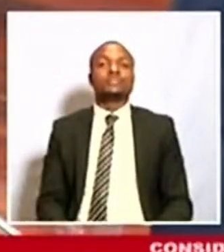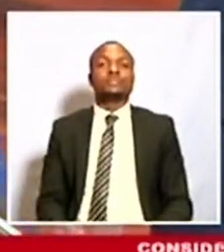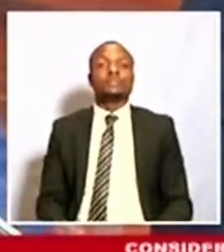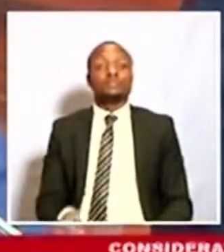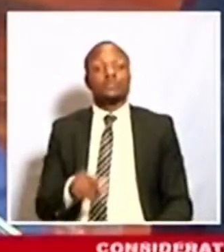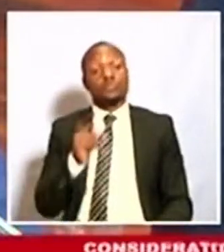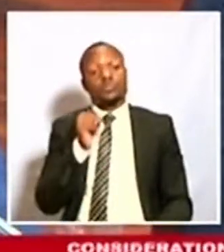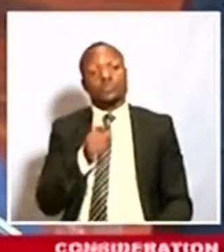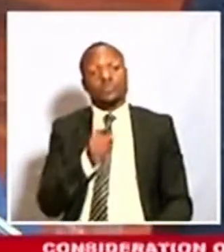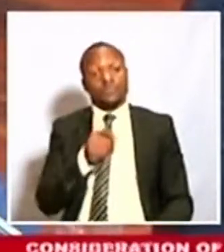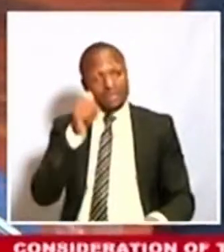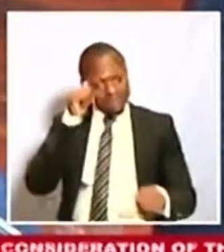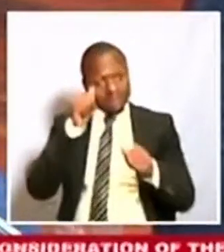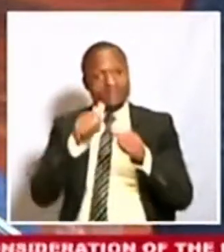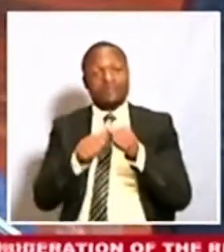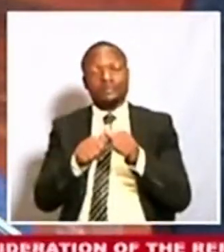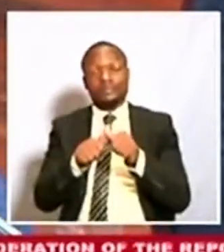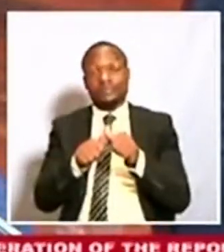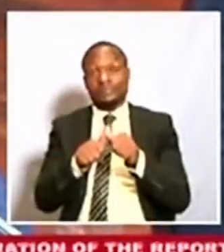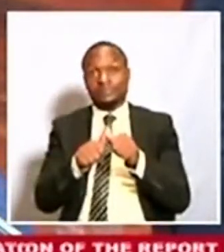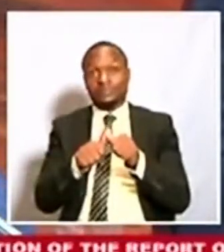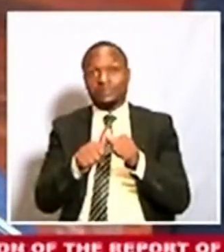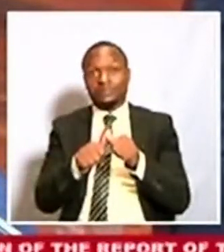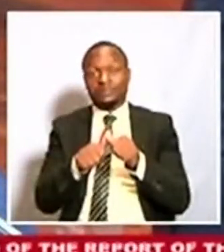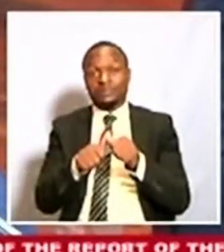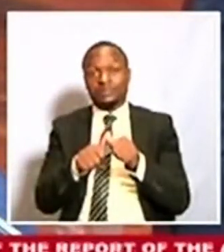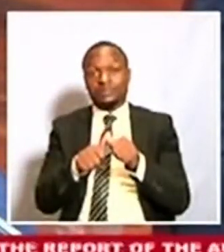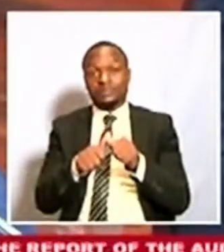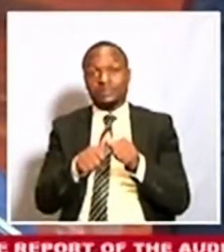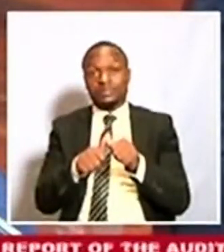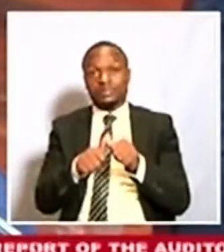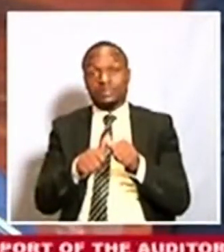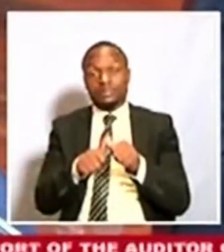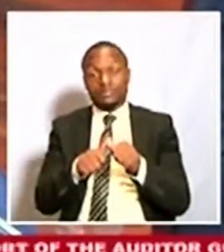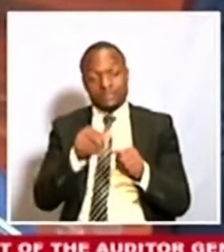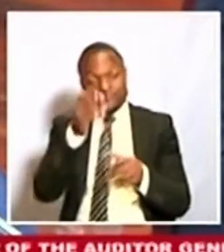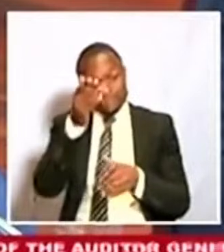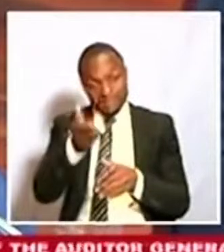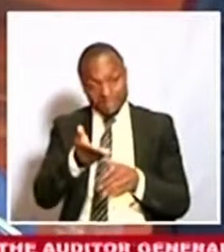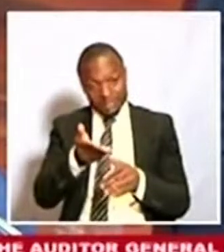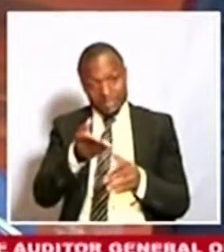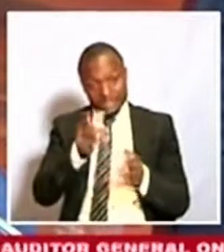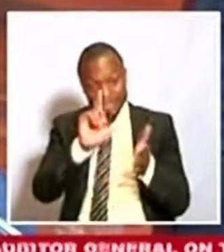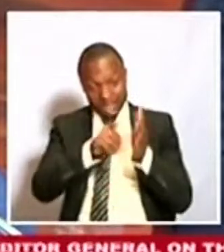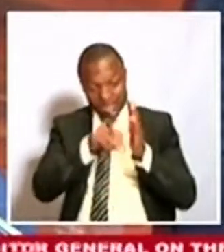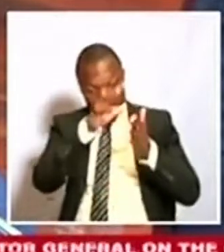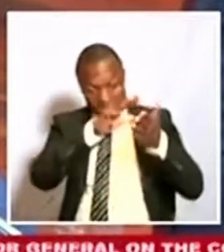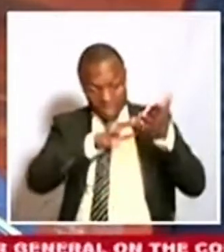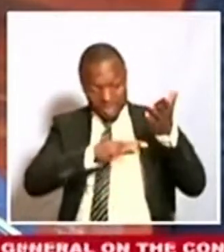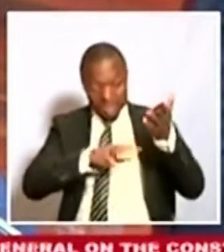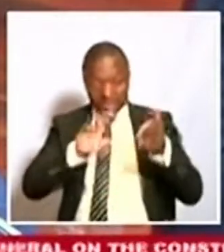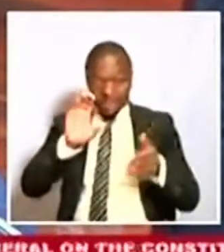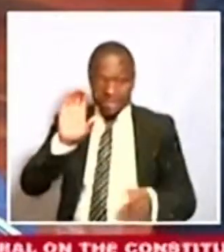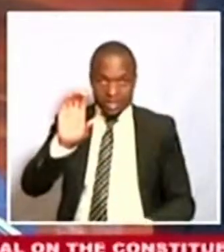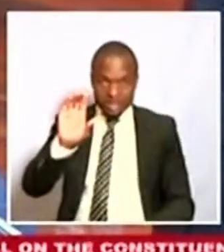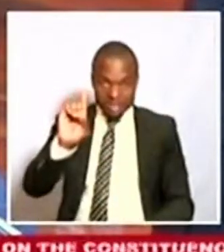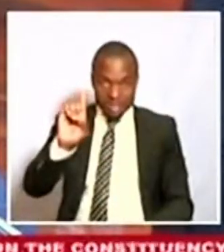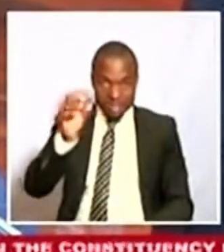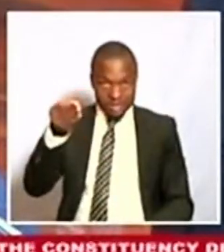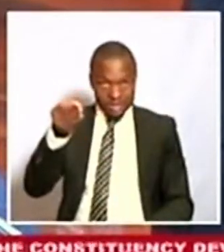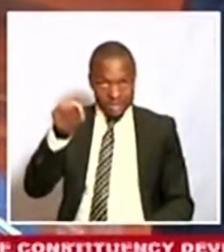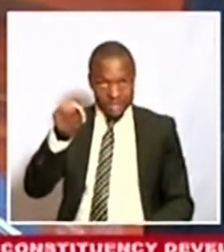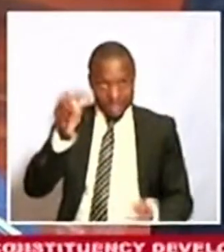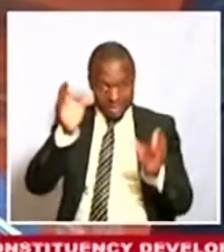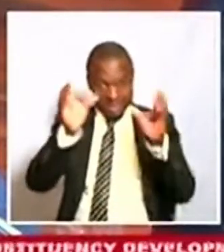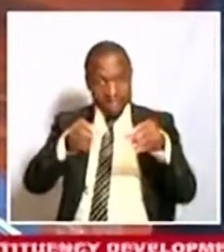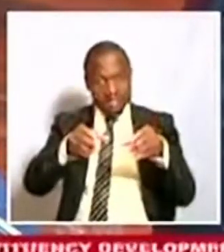That was the resolution, Chair, which is even noted in the minutes of the CDF committee, which